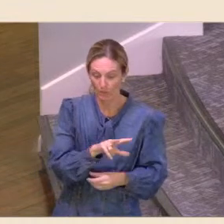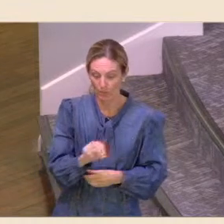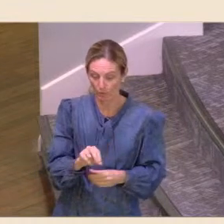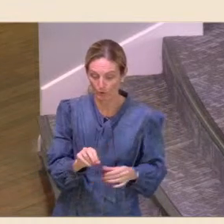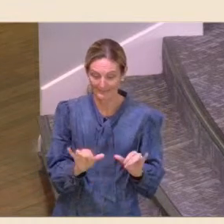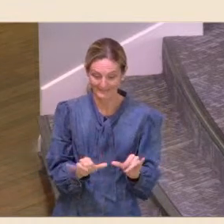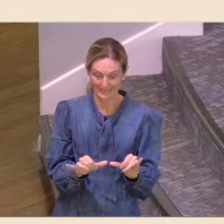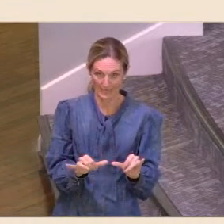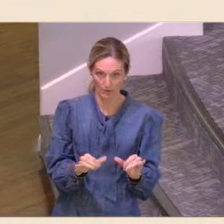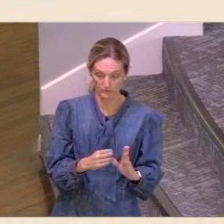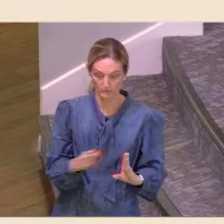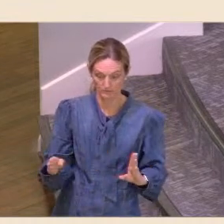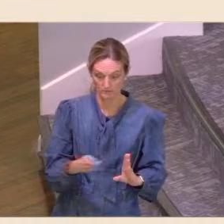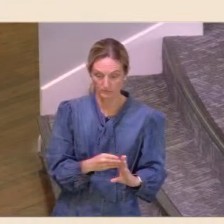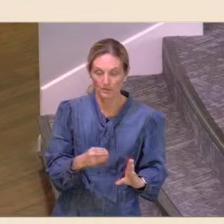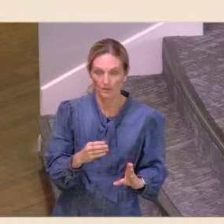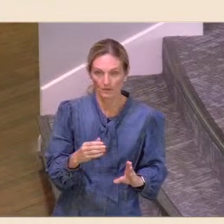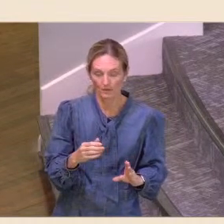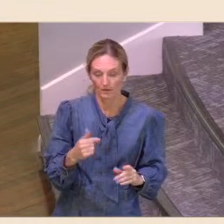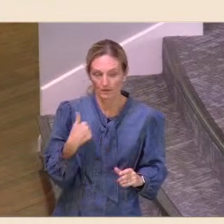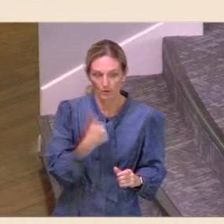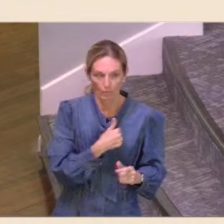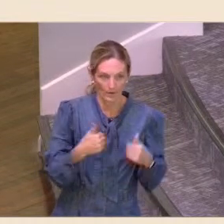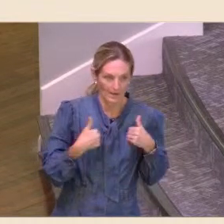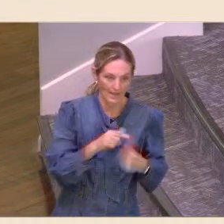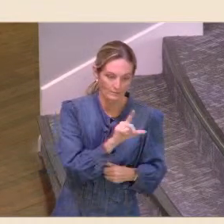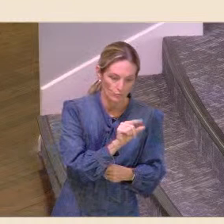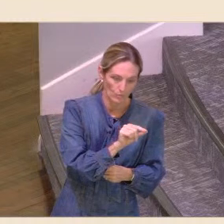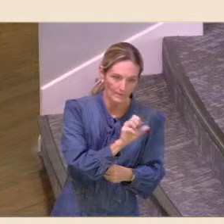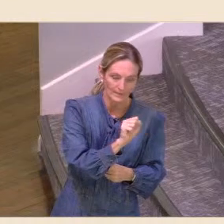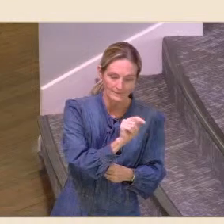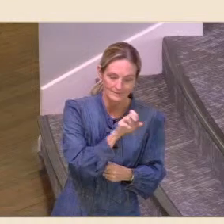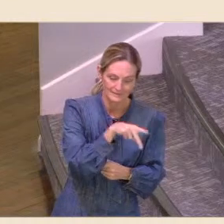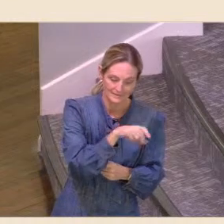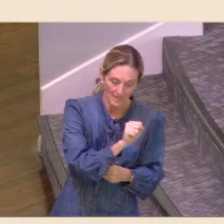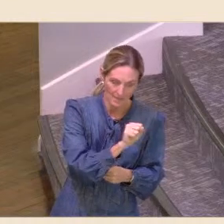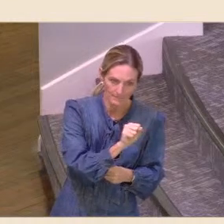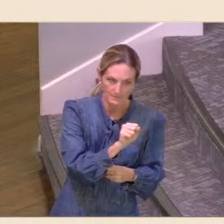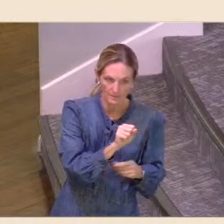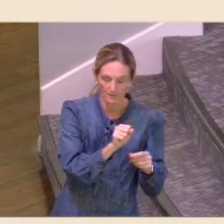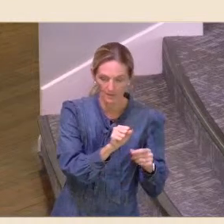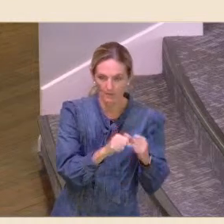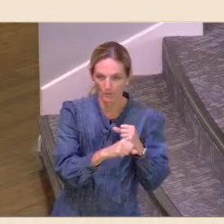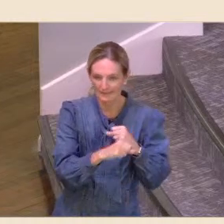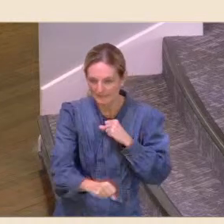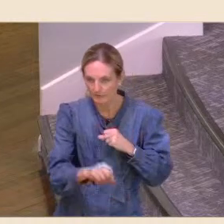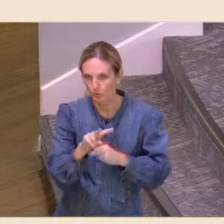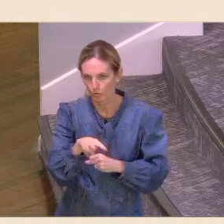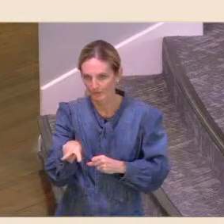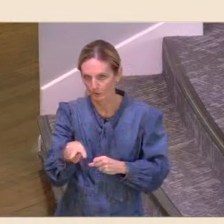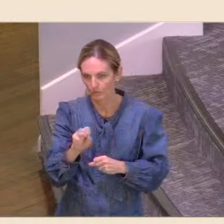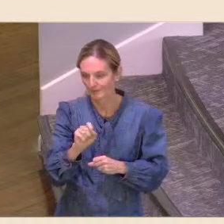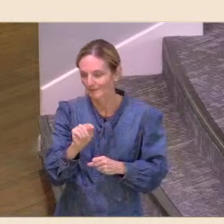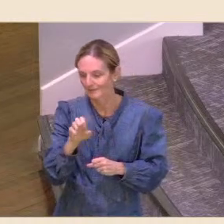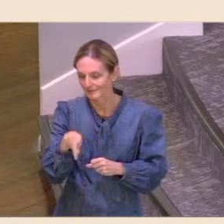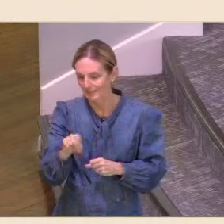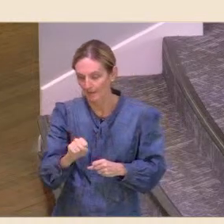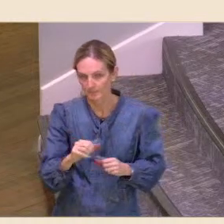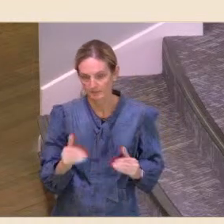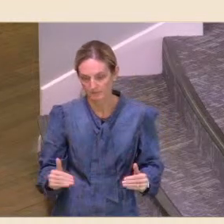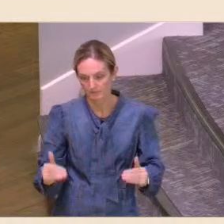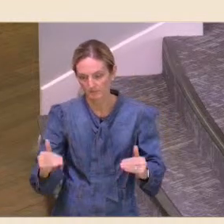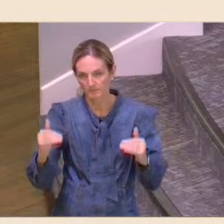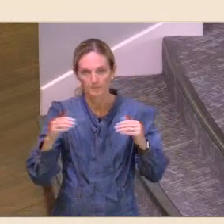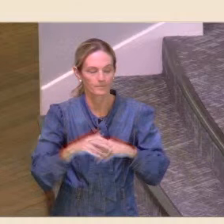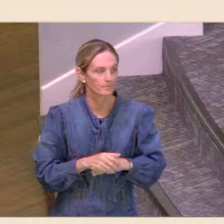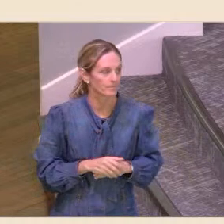ended previously at 20 steps, and we've extended that out to 22. And then finally, after we